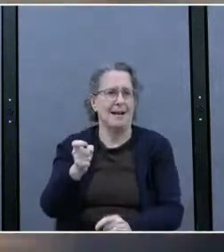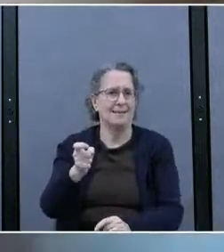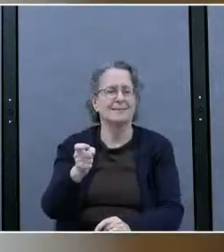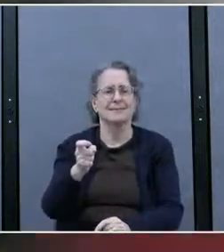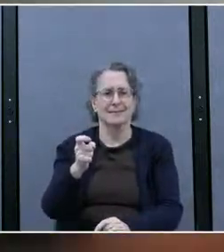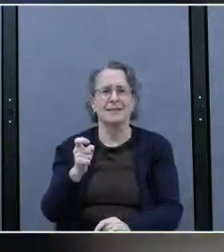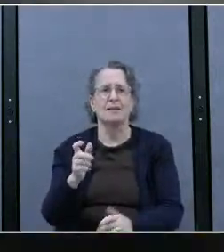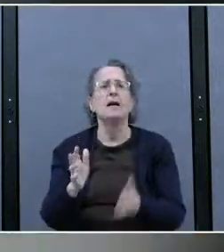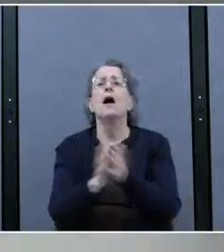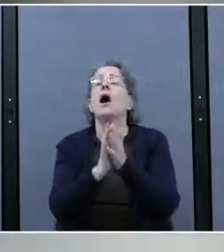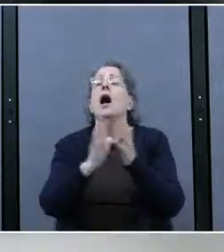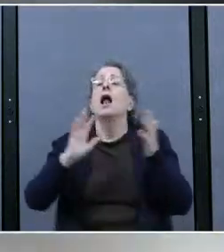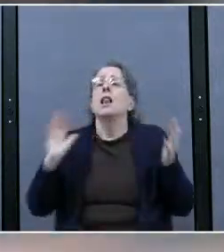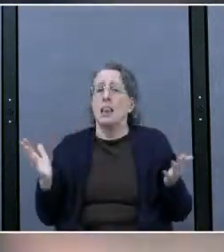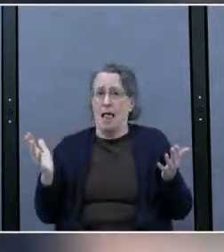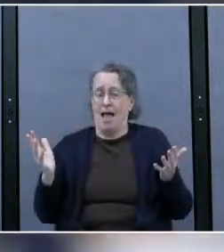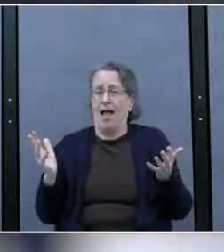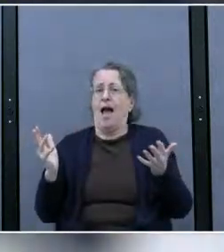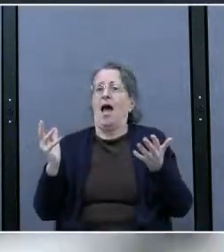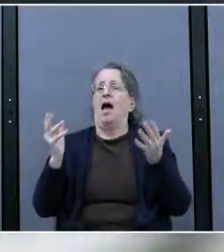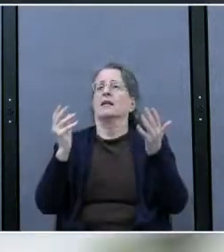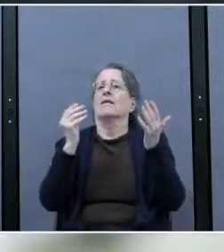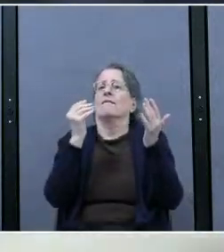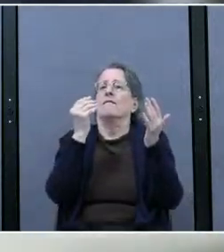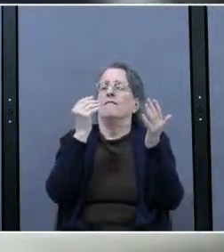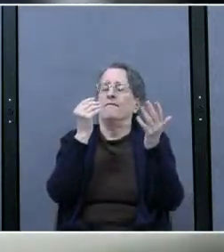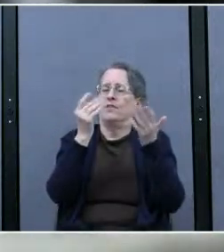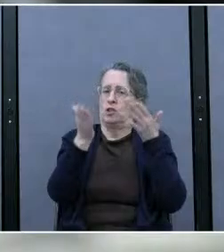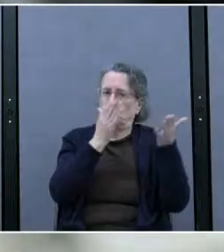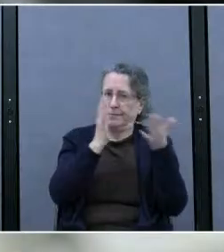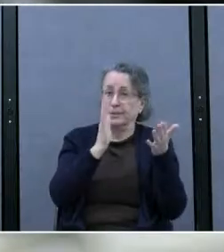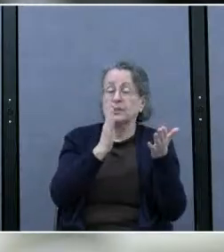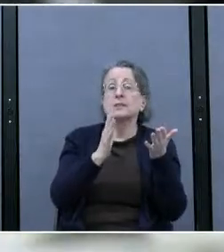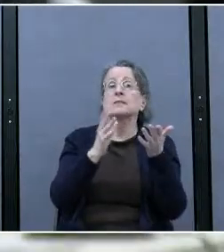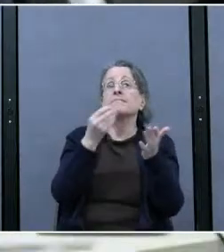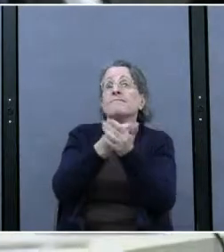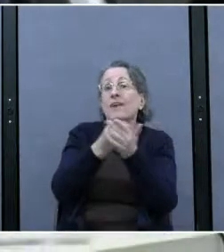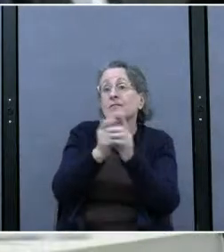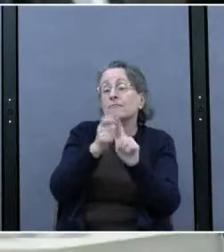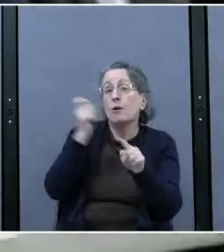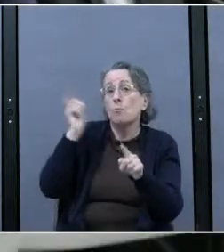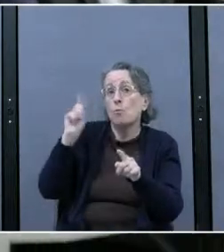to, pay for the services are property taxes, but not 100%. It's actually